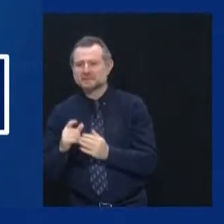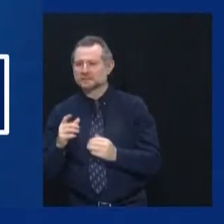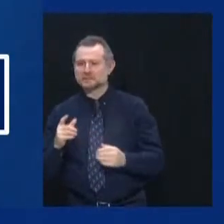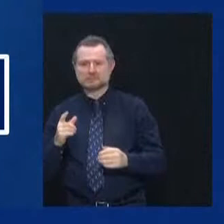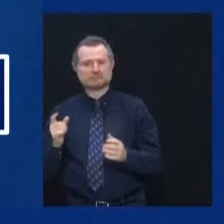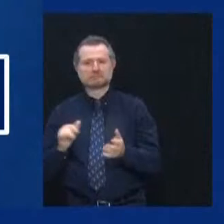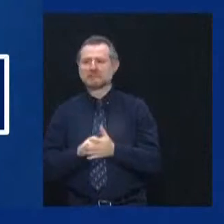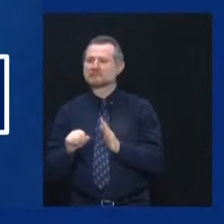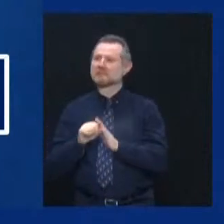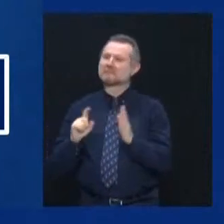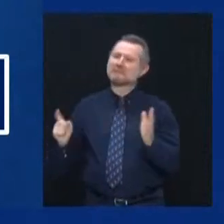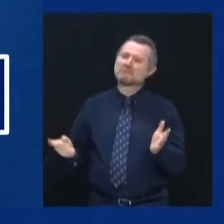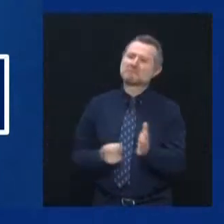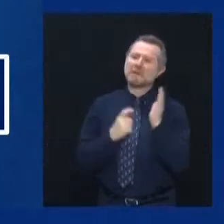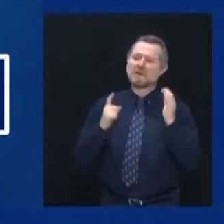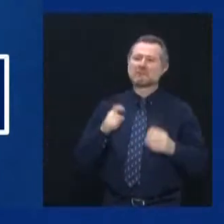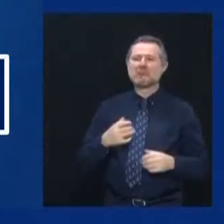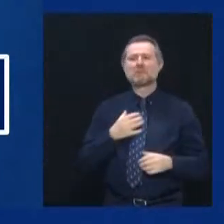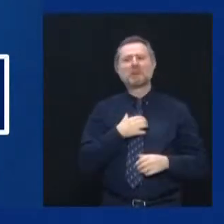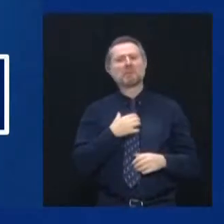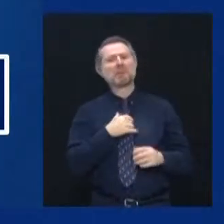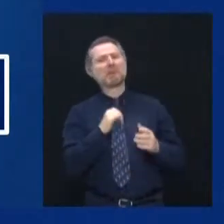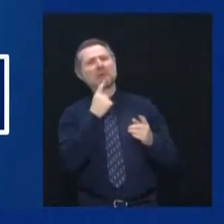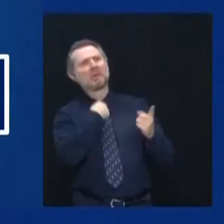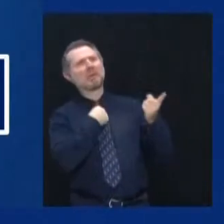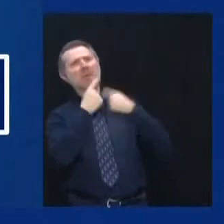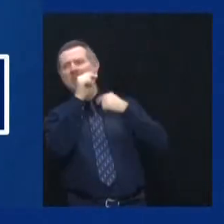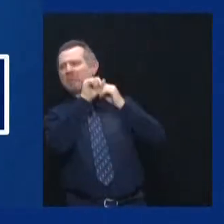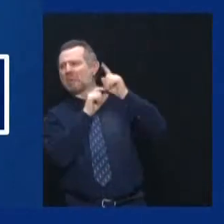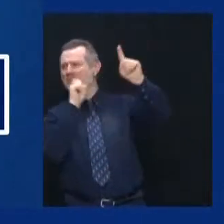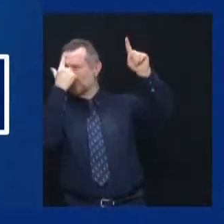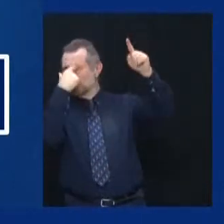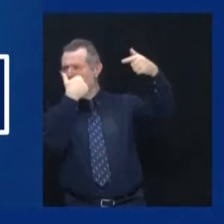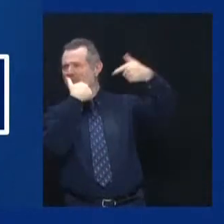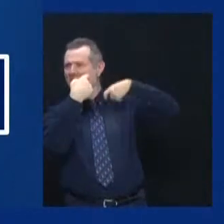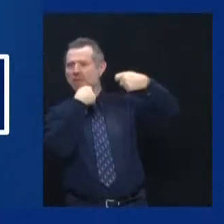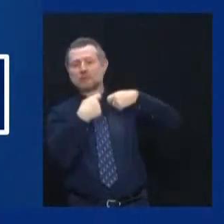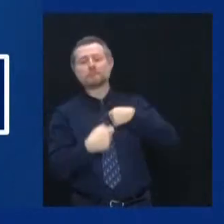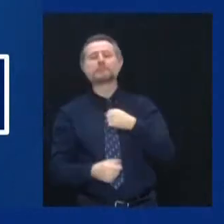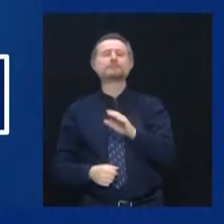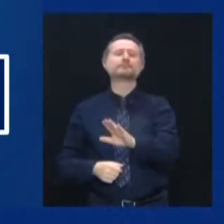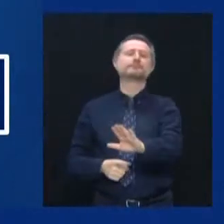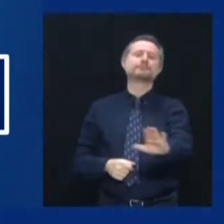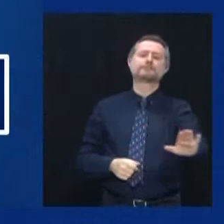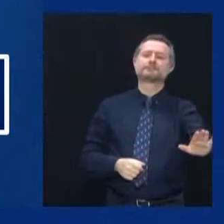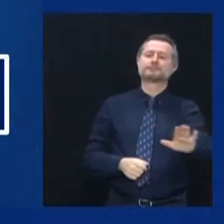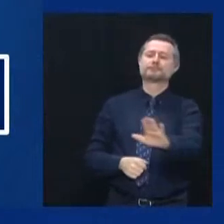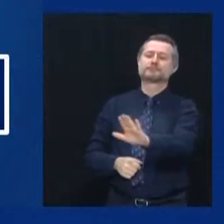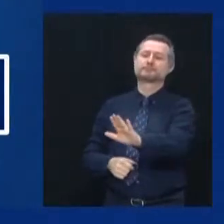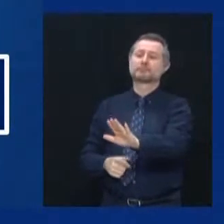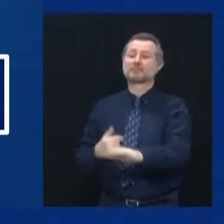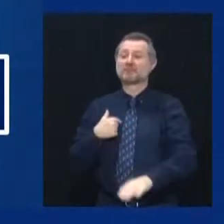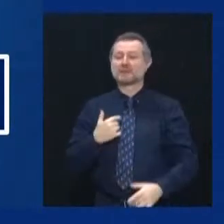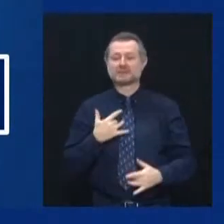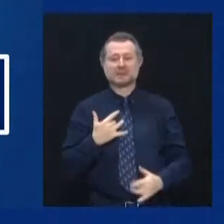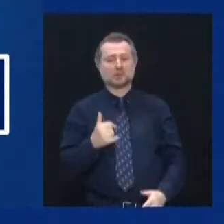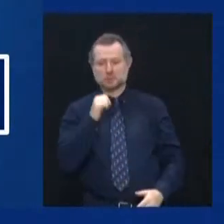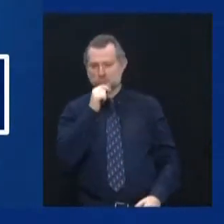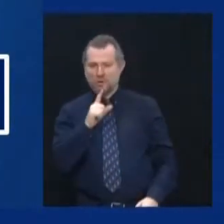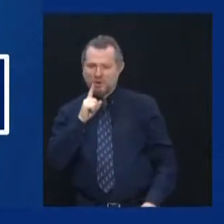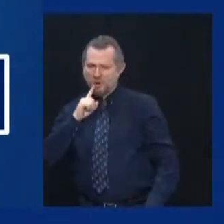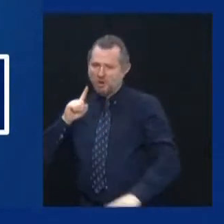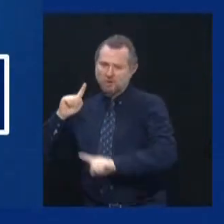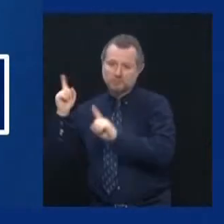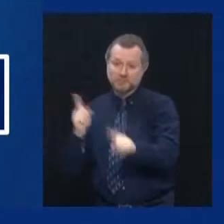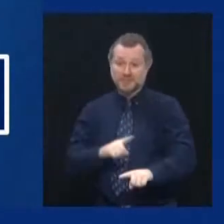Oh, state has mandates. They're telling us what to do. I'm very reluctant to mandate. In this case, I'm